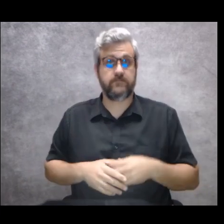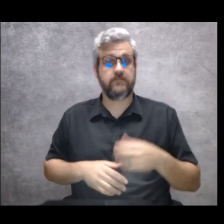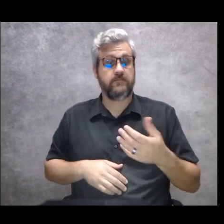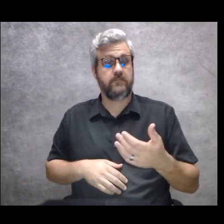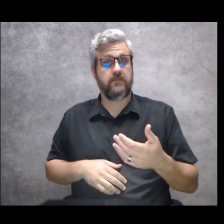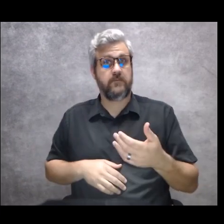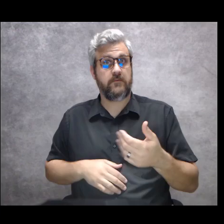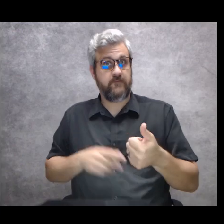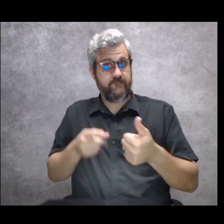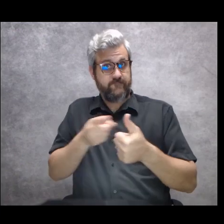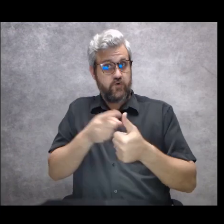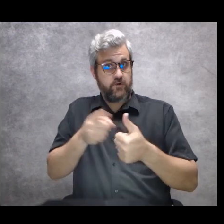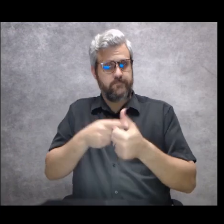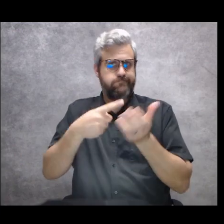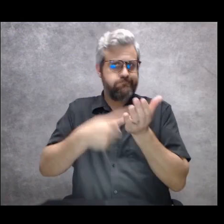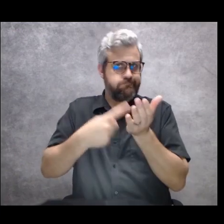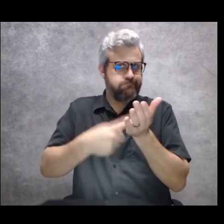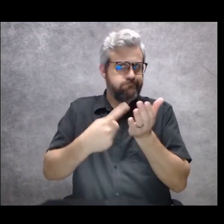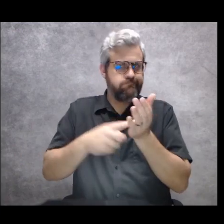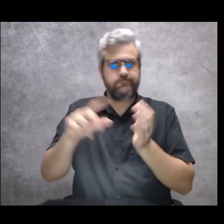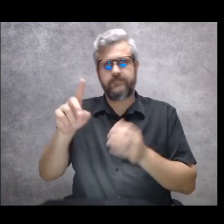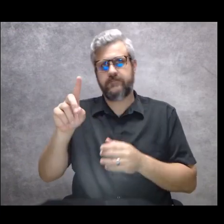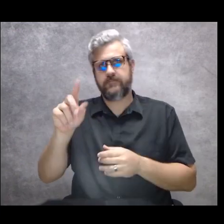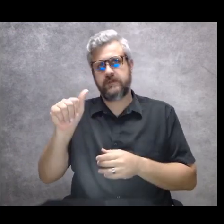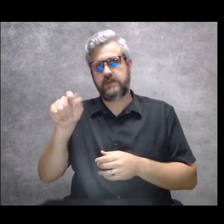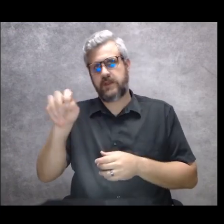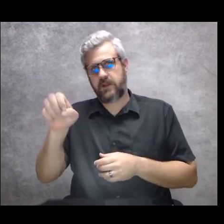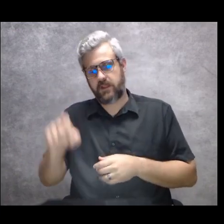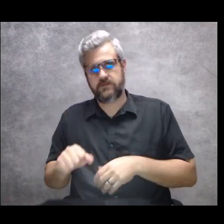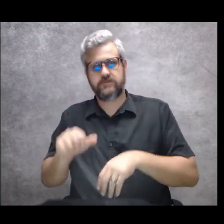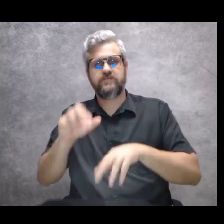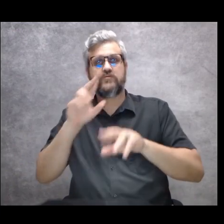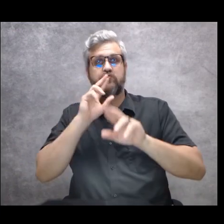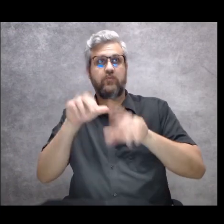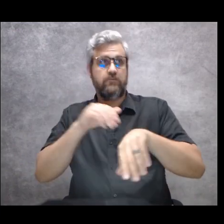First, let's discuss reports and dates to be submitted.